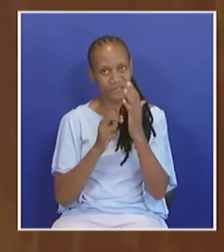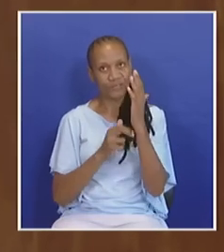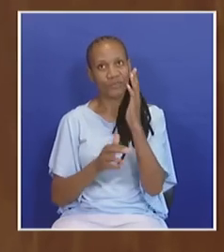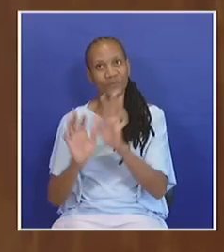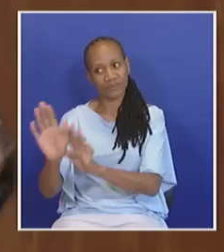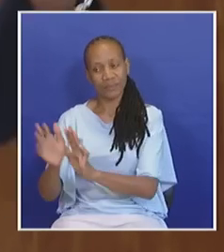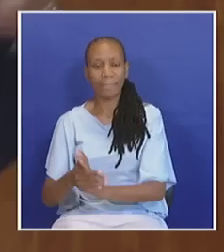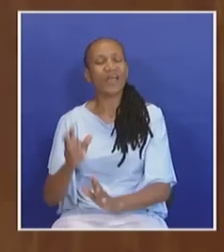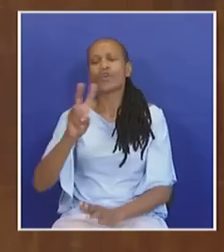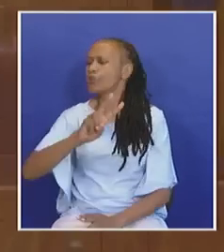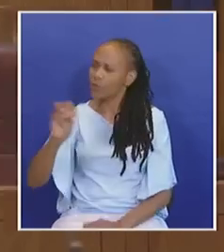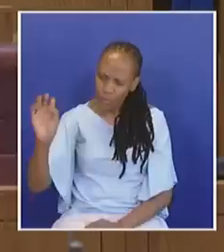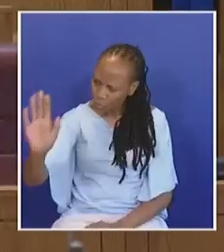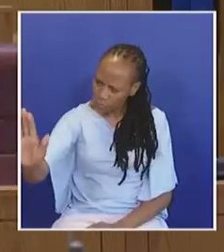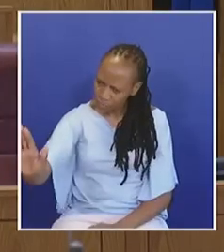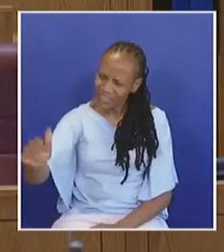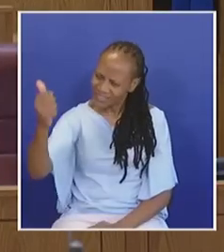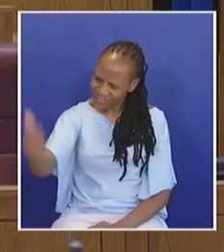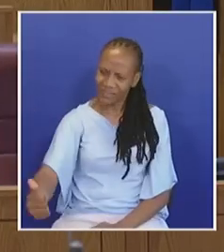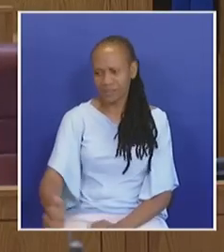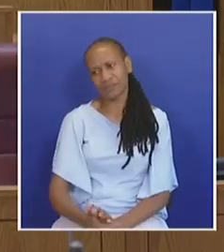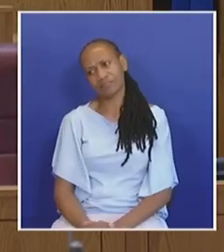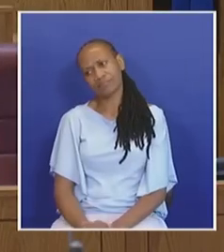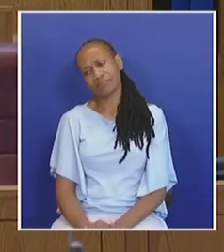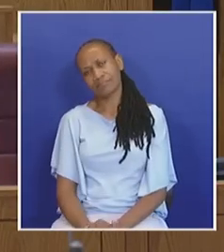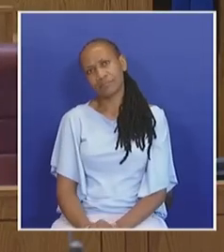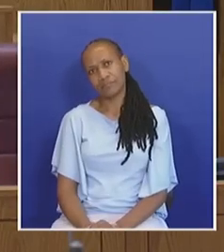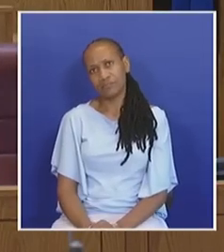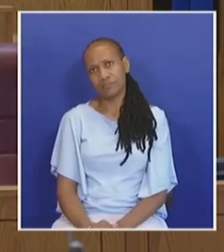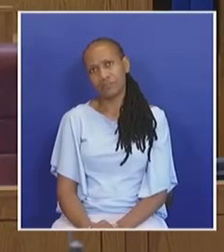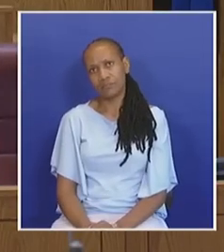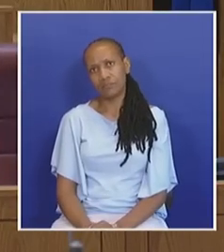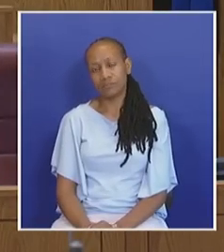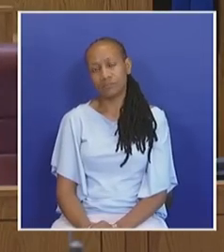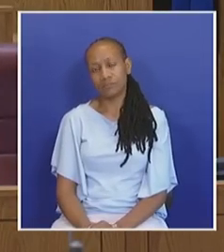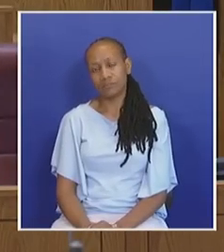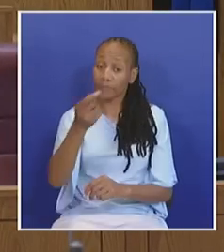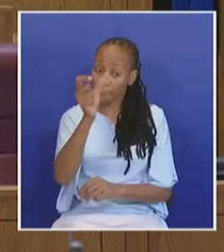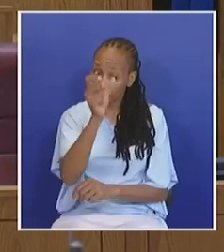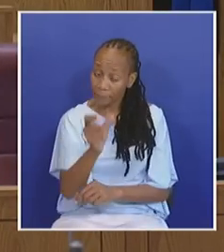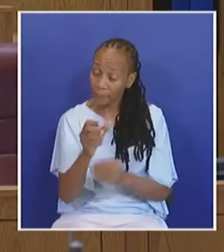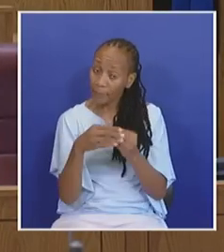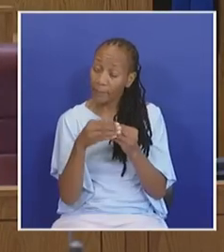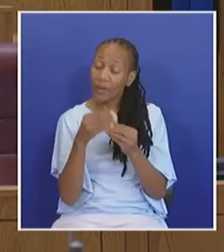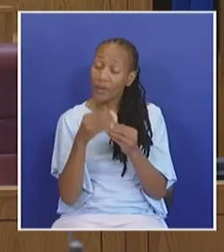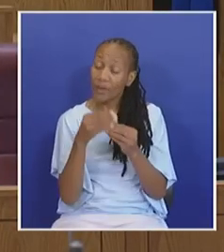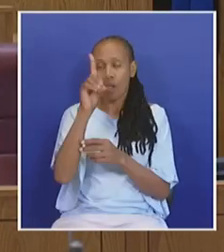him further, No, ma'am. Honorable With your Esak, permission. please take your With your seat. permission, ma'am. The next speaker is the Honorable